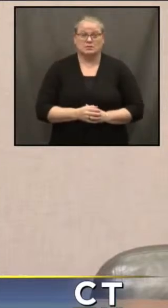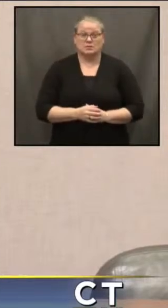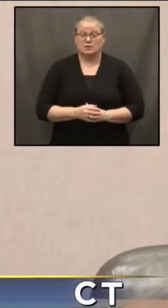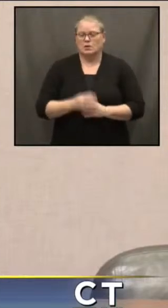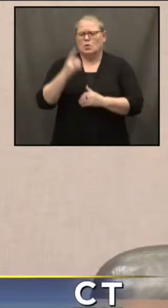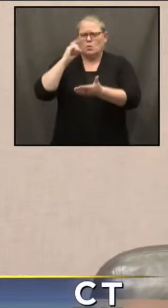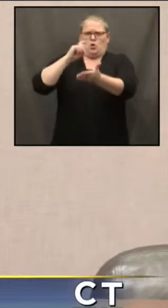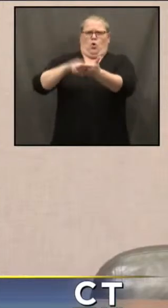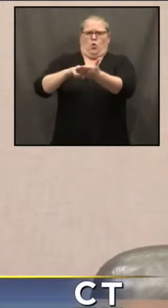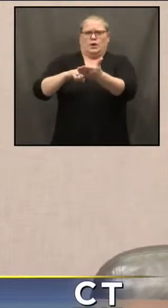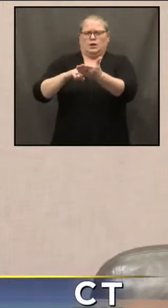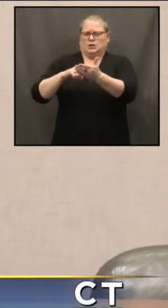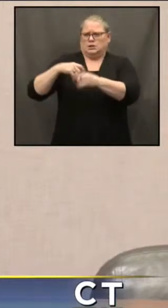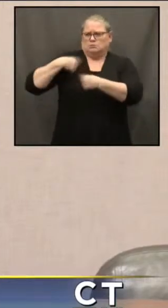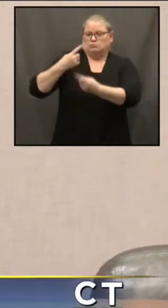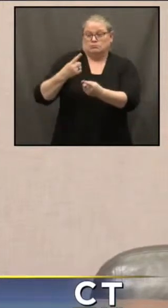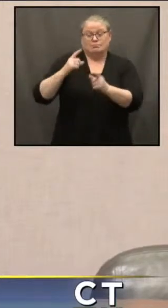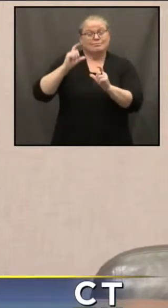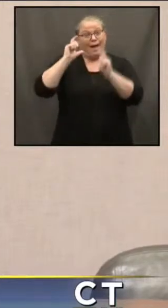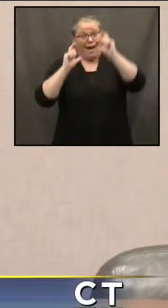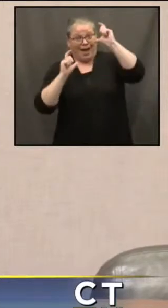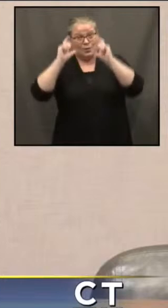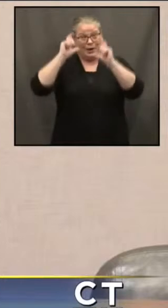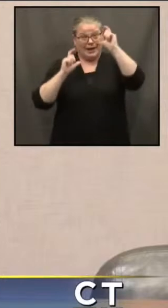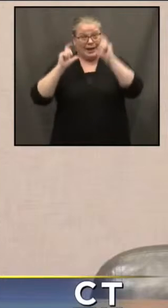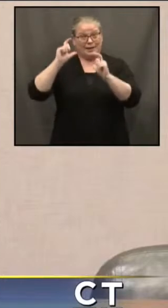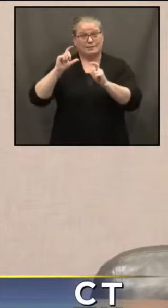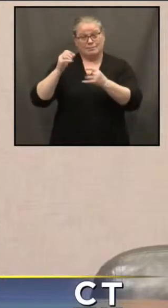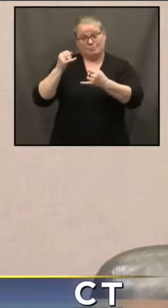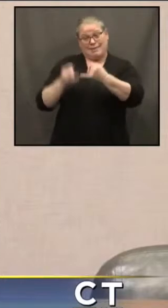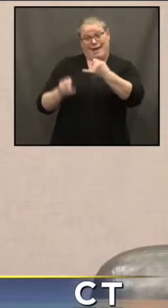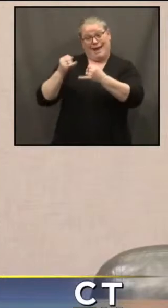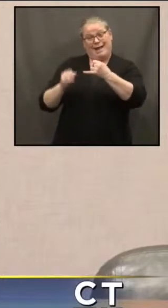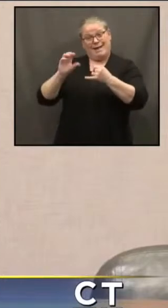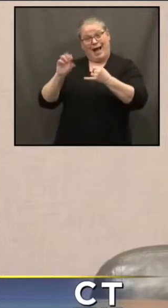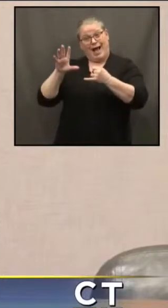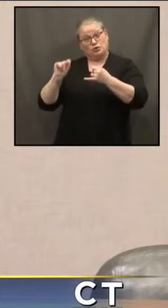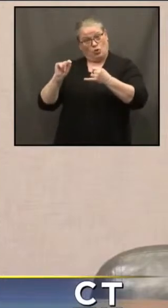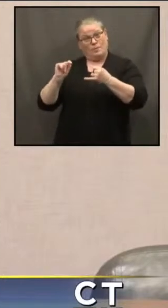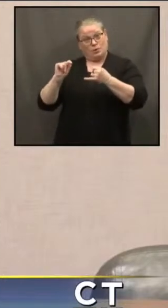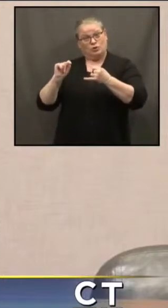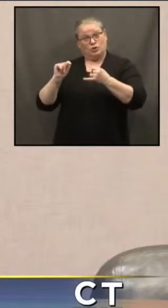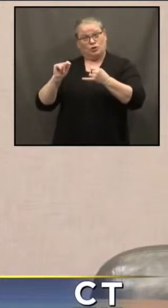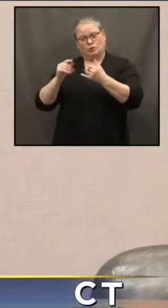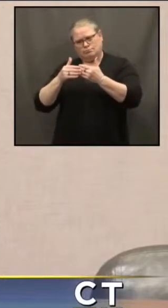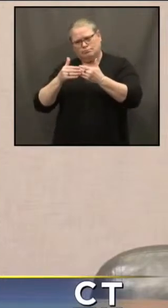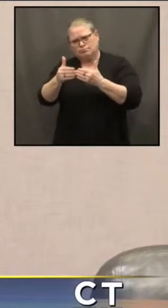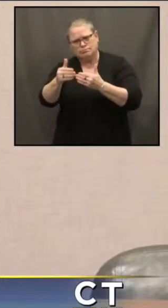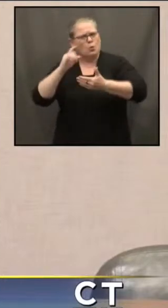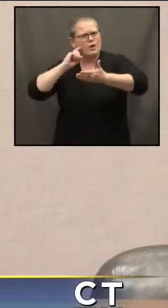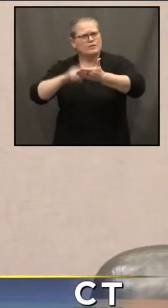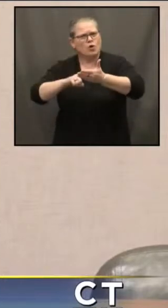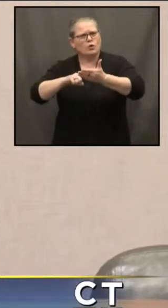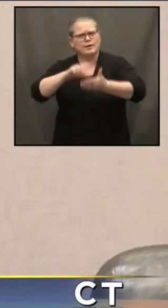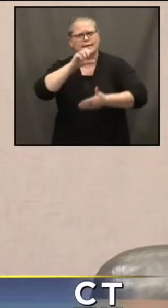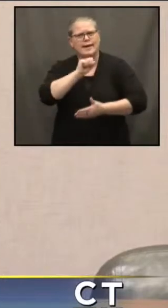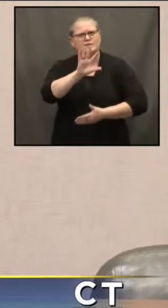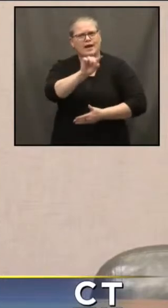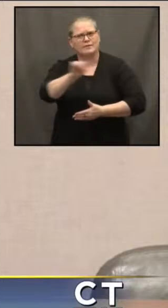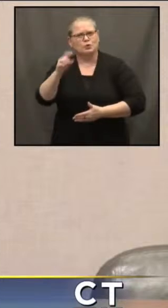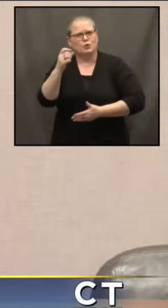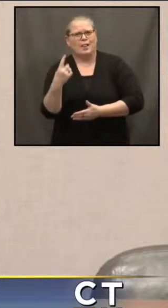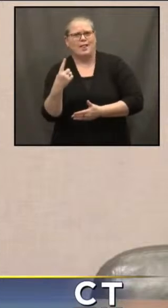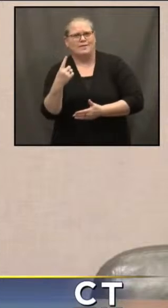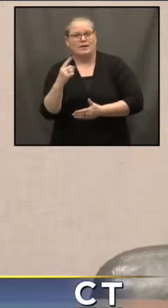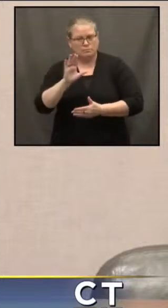Halloween, is that we have seen an uptick in cases in the 5 to 11 age group. This is a group that is out and about.